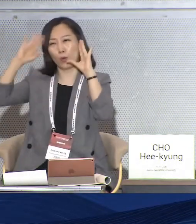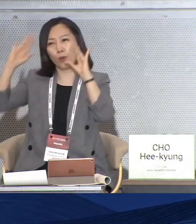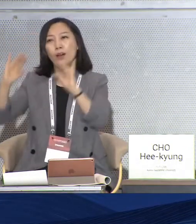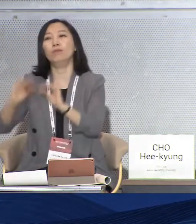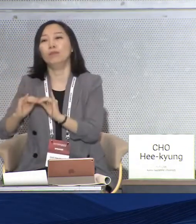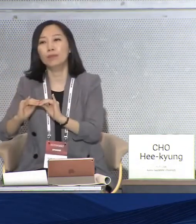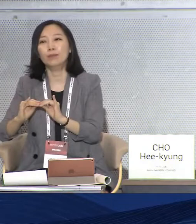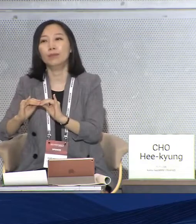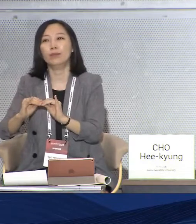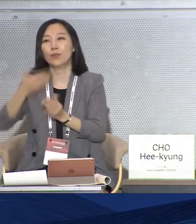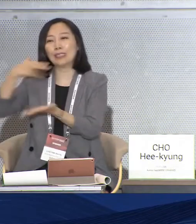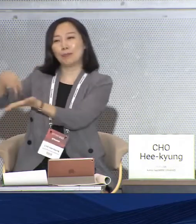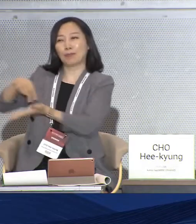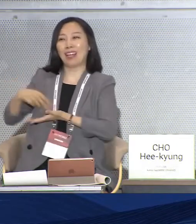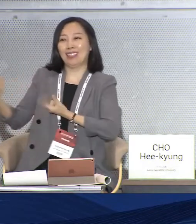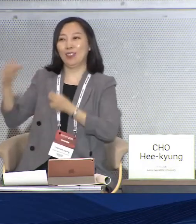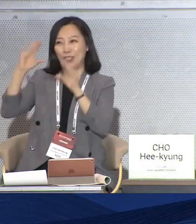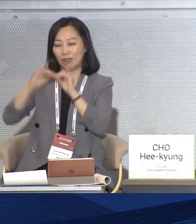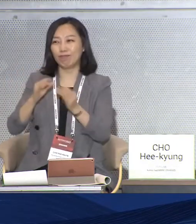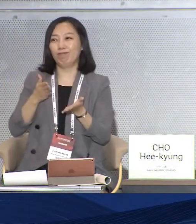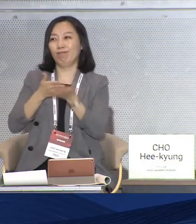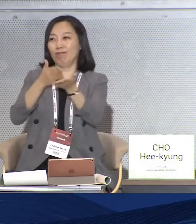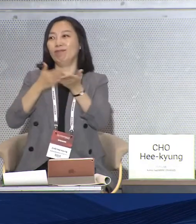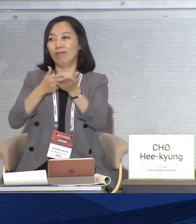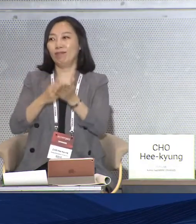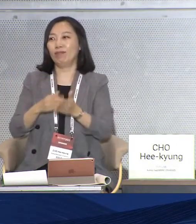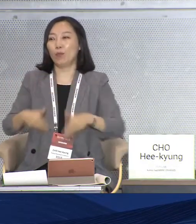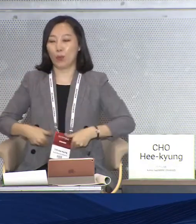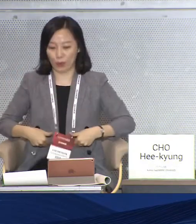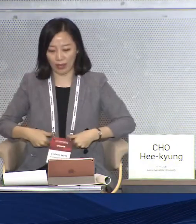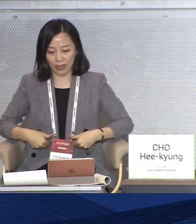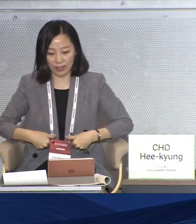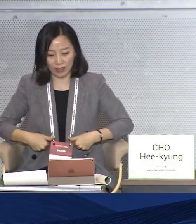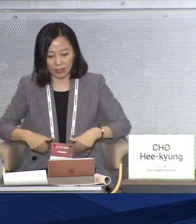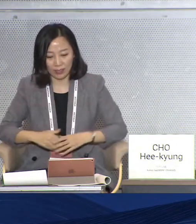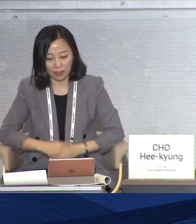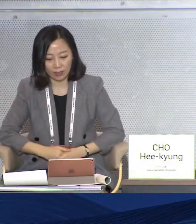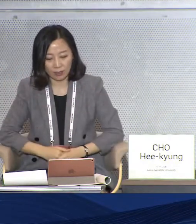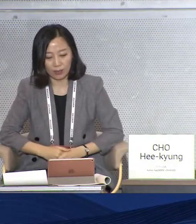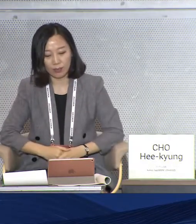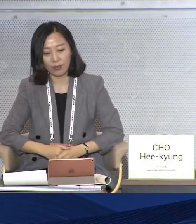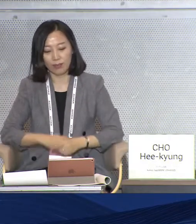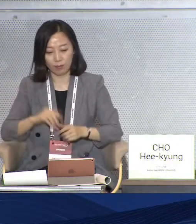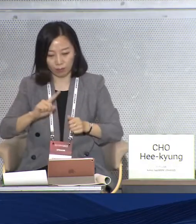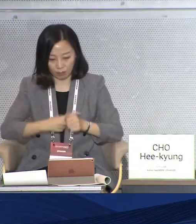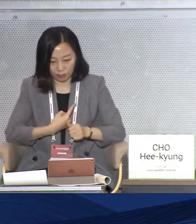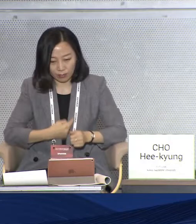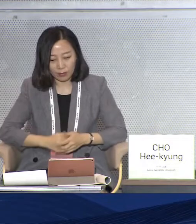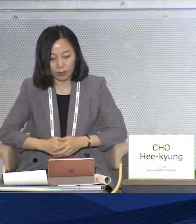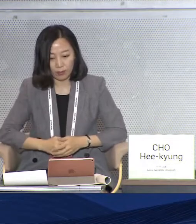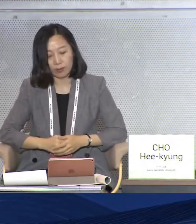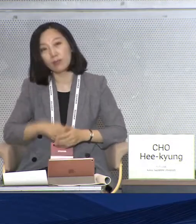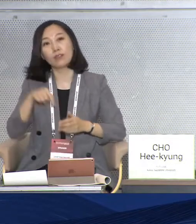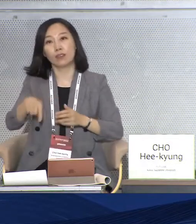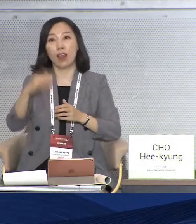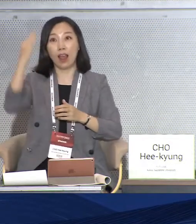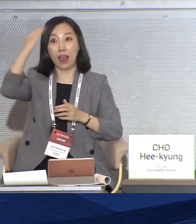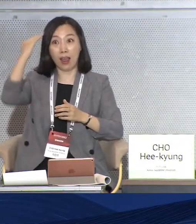can actually monitor the sign language interpretation, and I'm fully